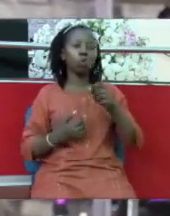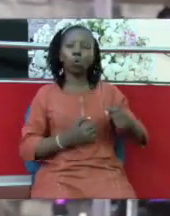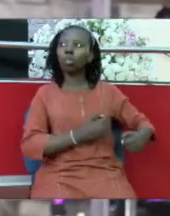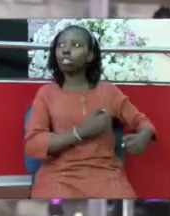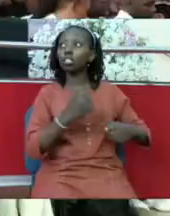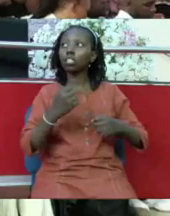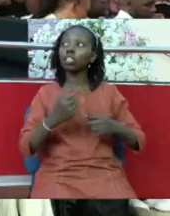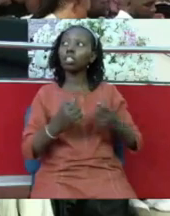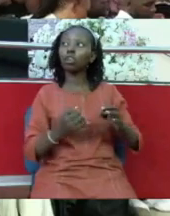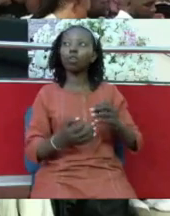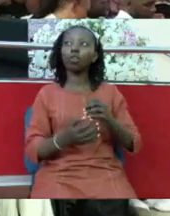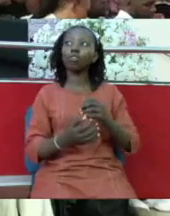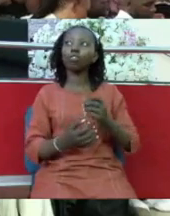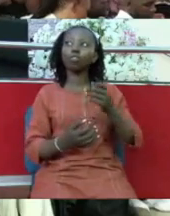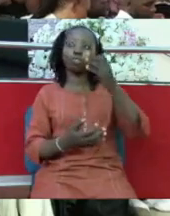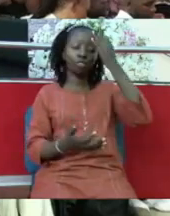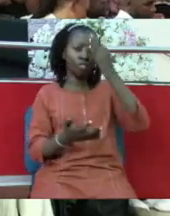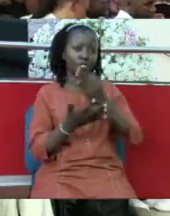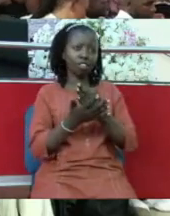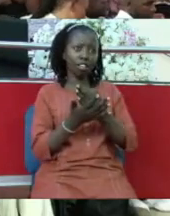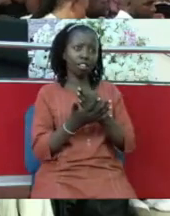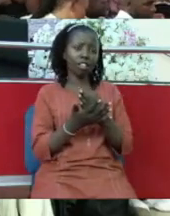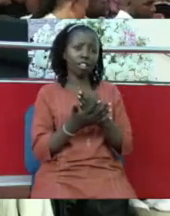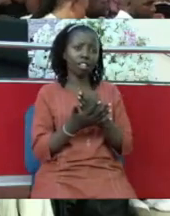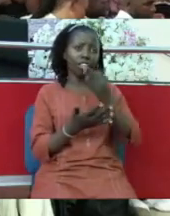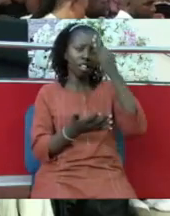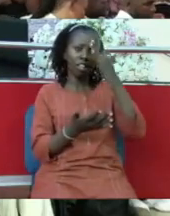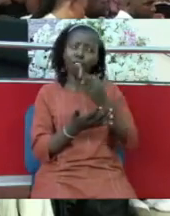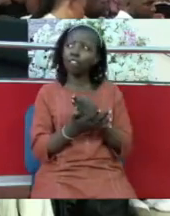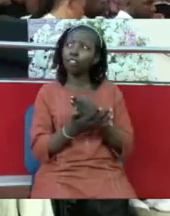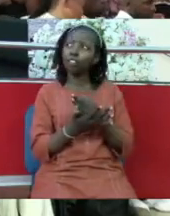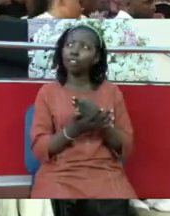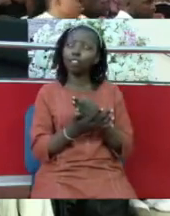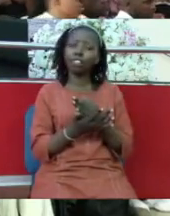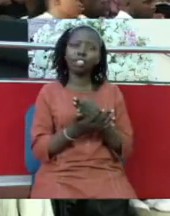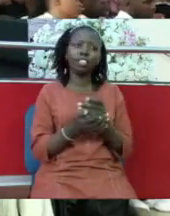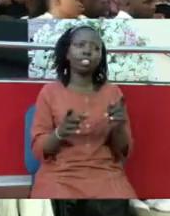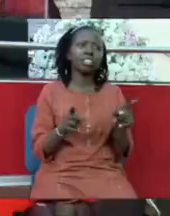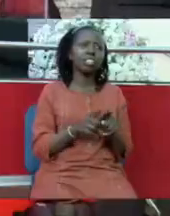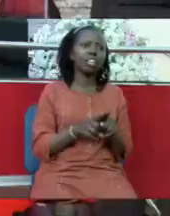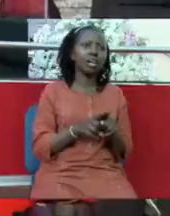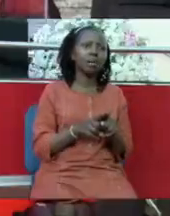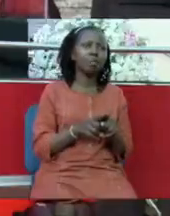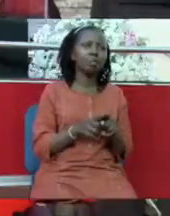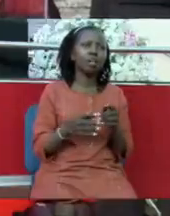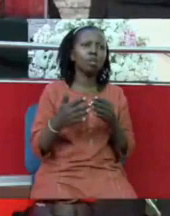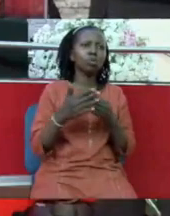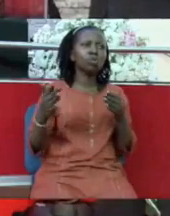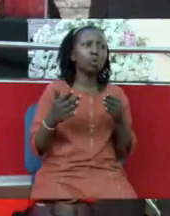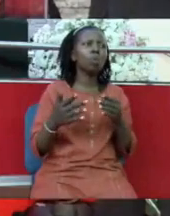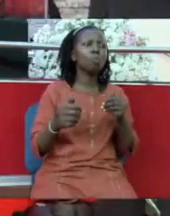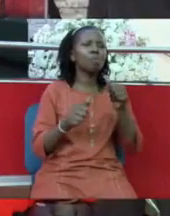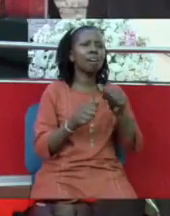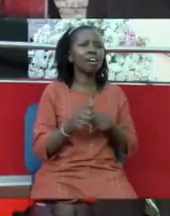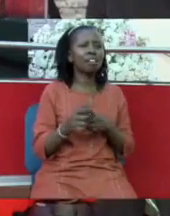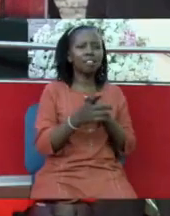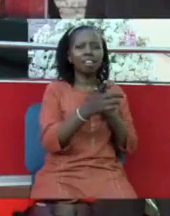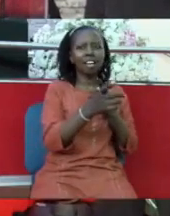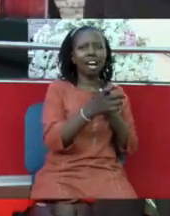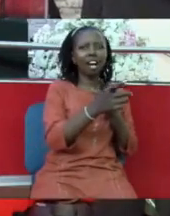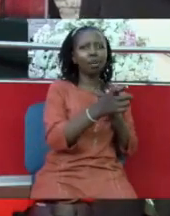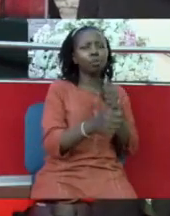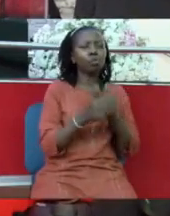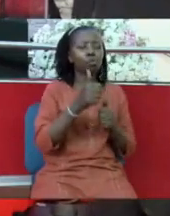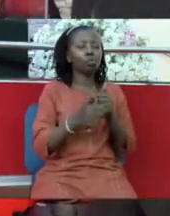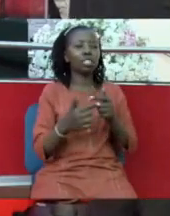You see, the shield, the Bible says, it is going to quench, to stop every arrow that the enemy is going to throw